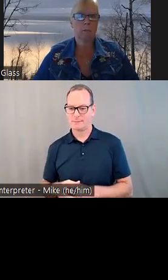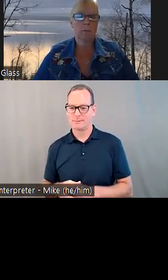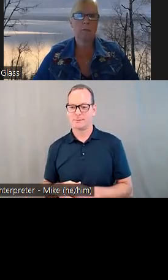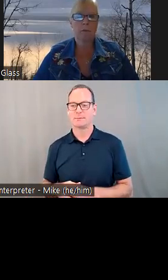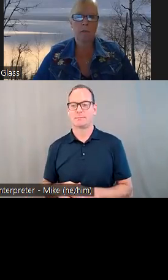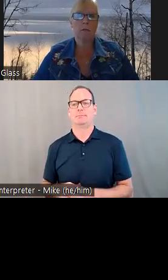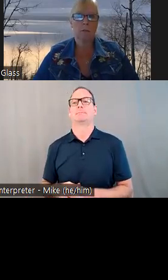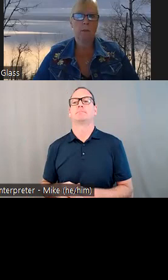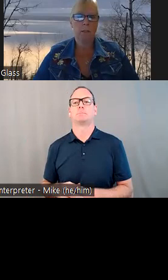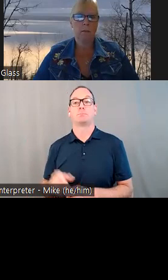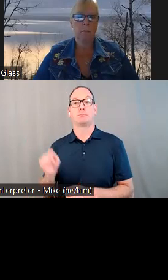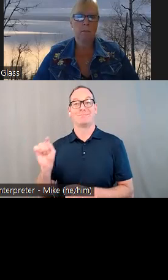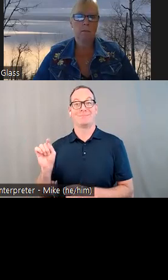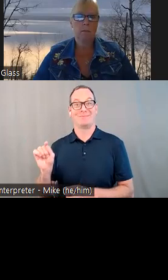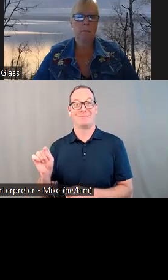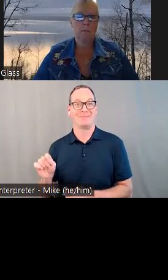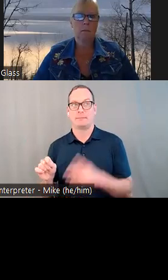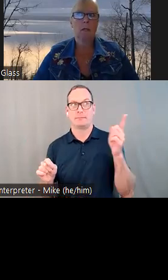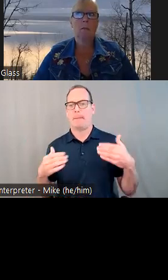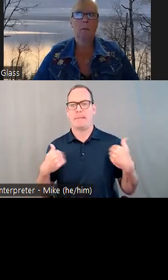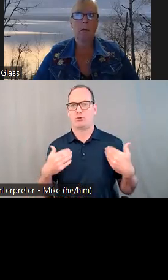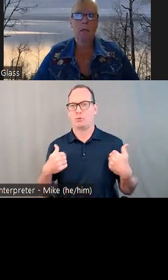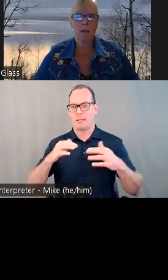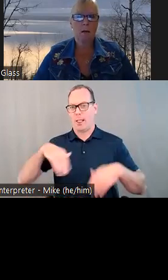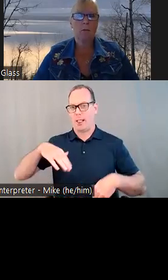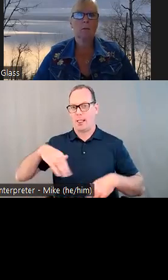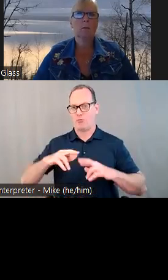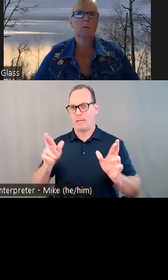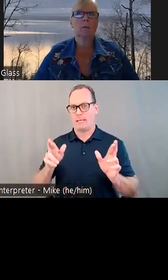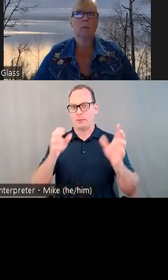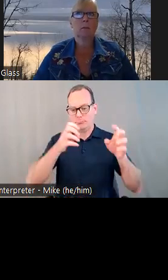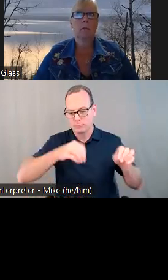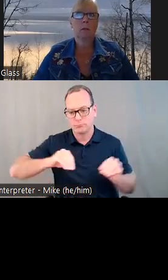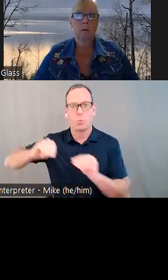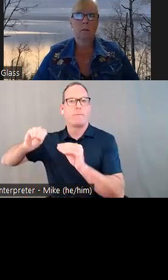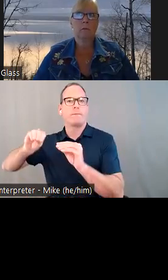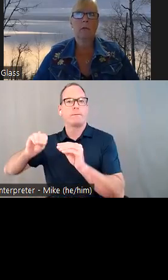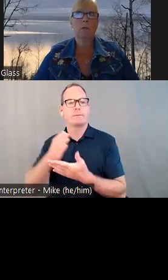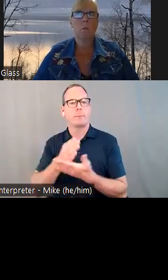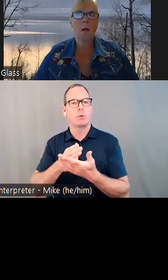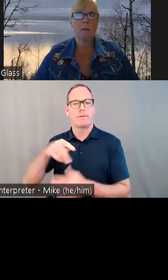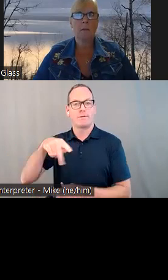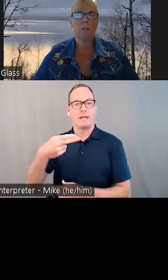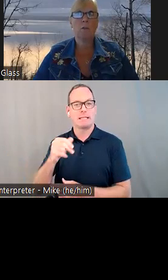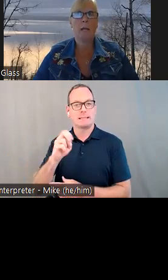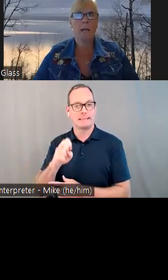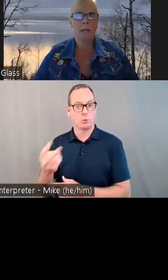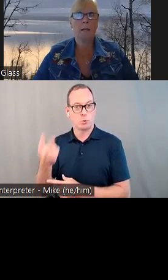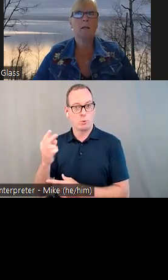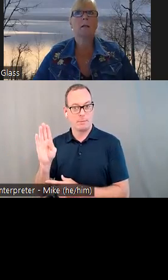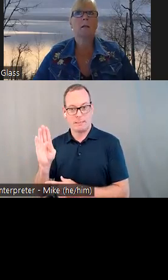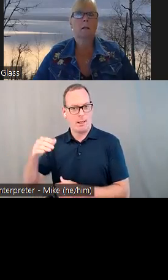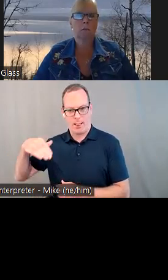decide to move to phase 2B. But right now, phase